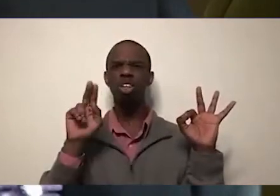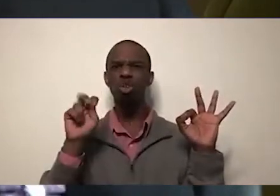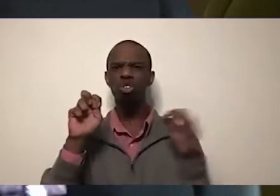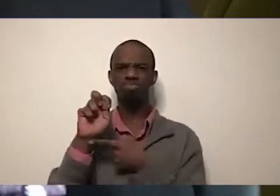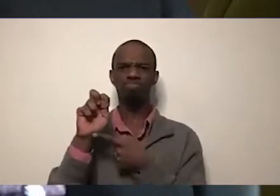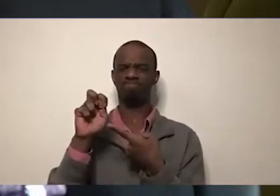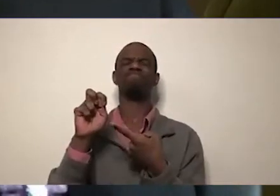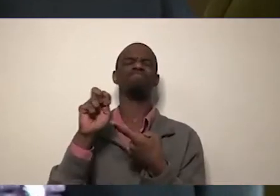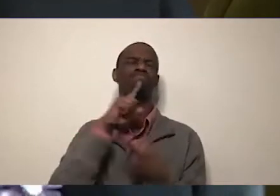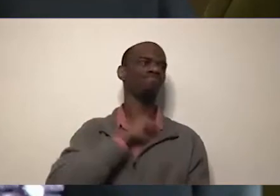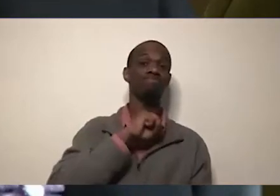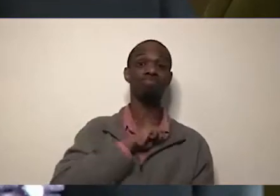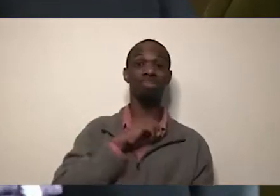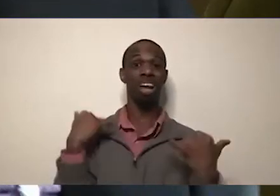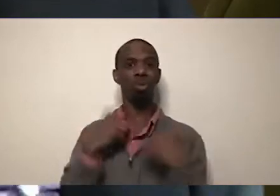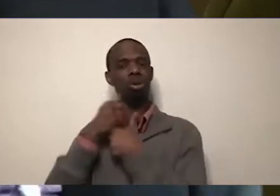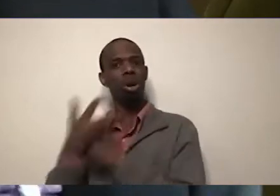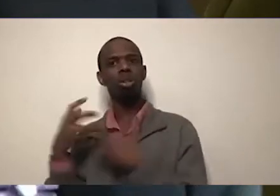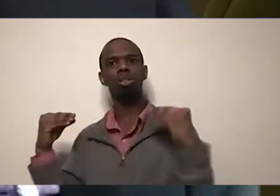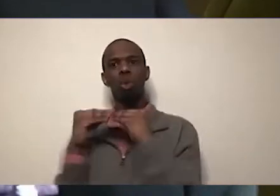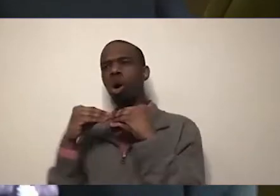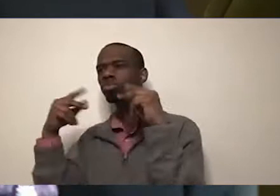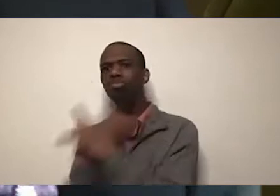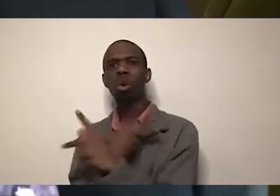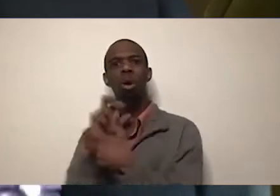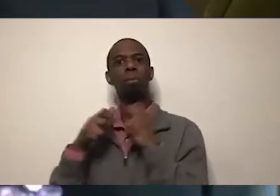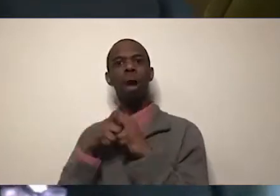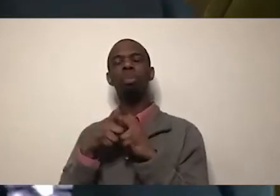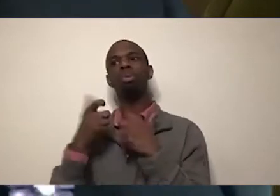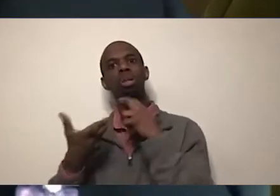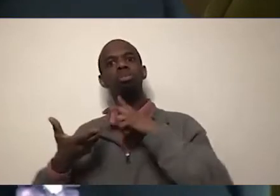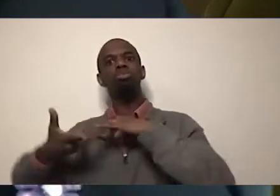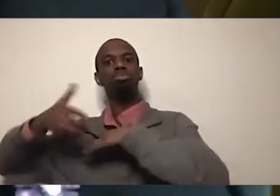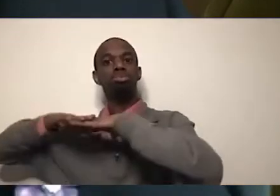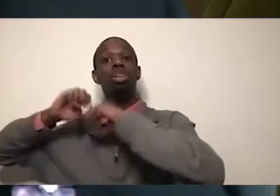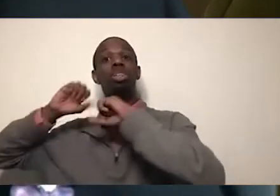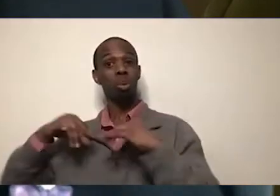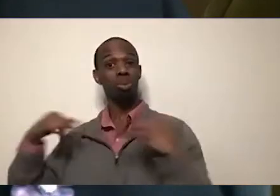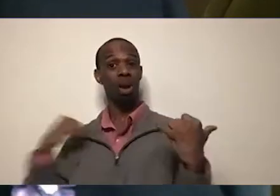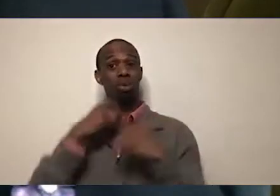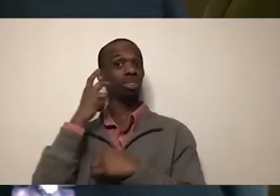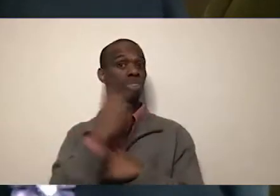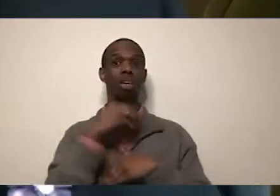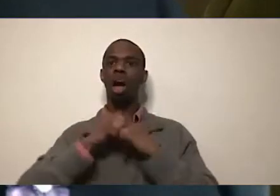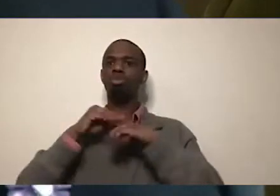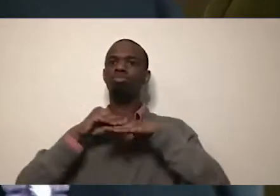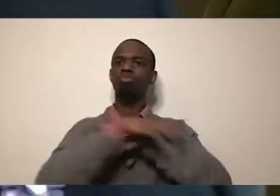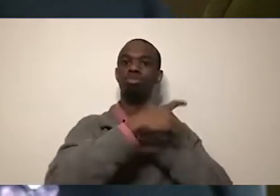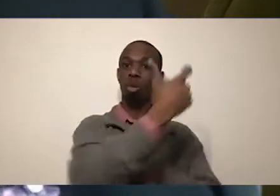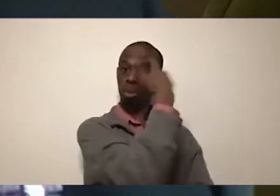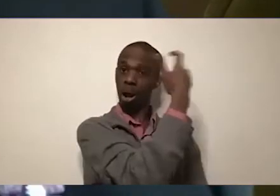but the mind. The assault on the mind is what always fascinated me because it wasn't getting much attention. And we don't tend to